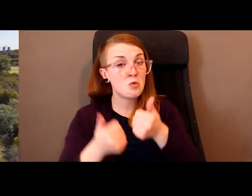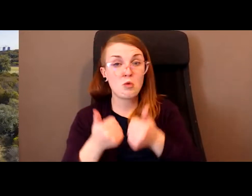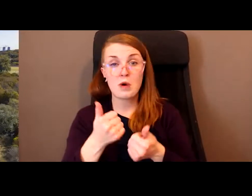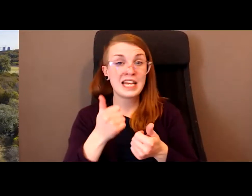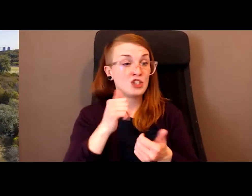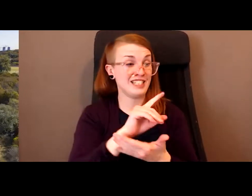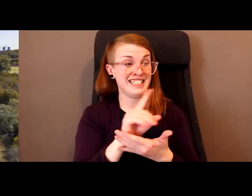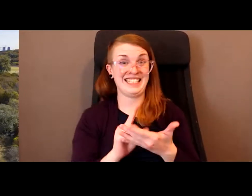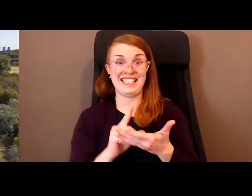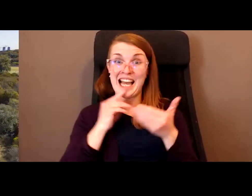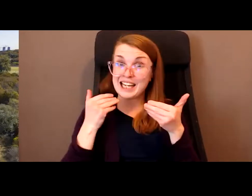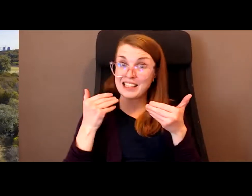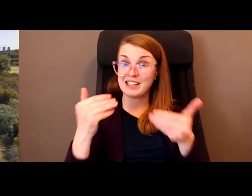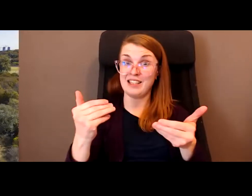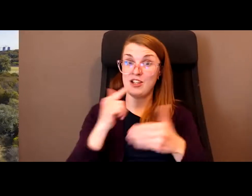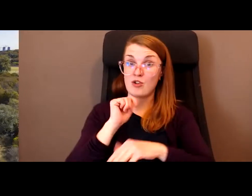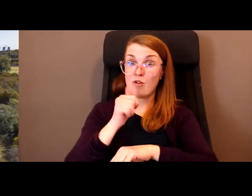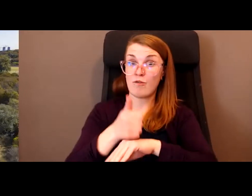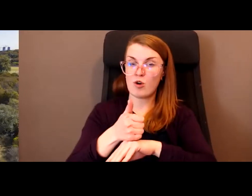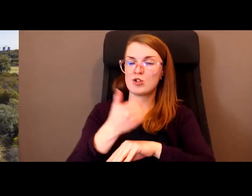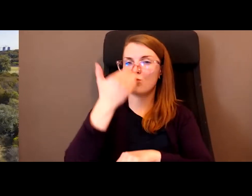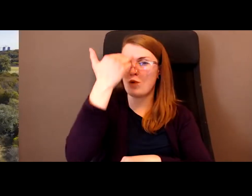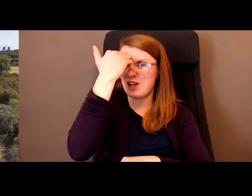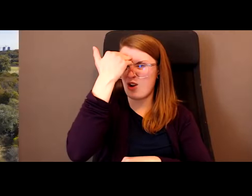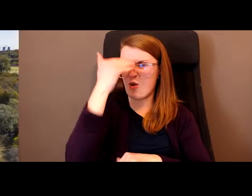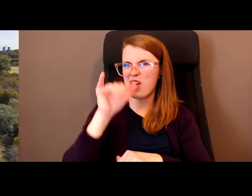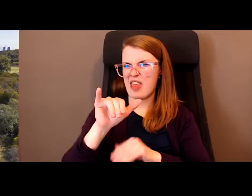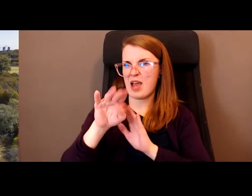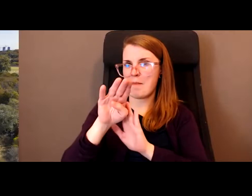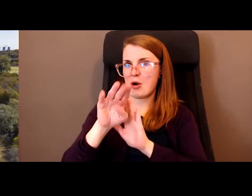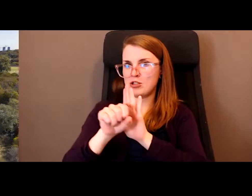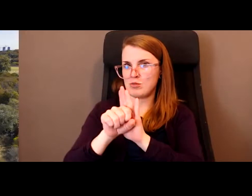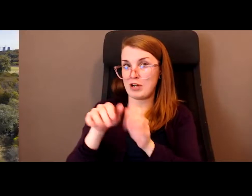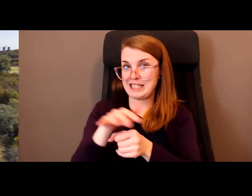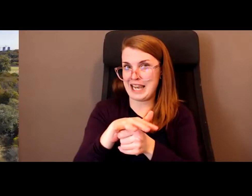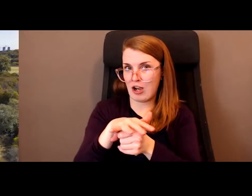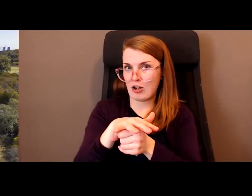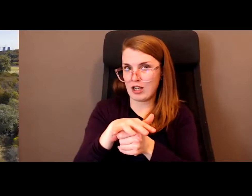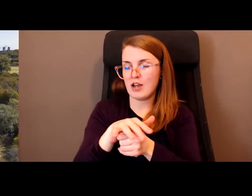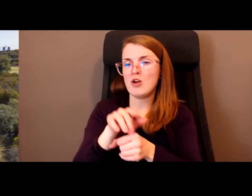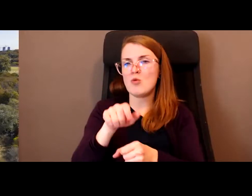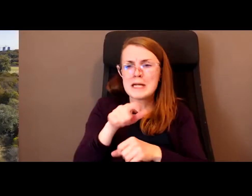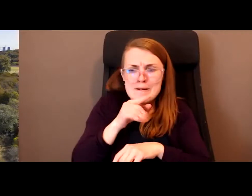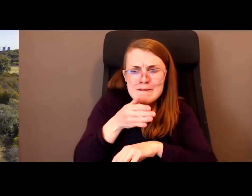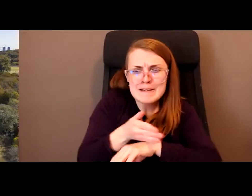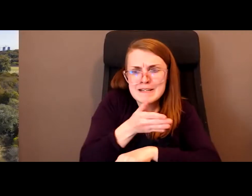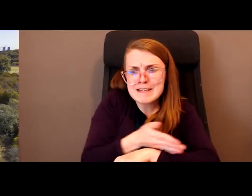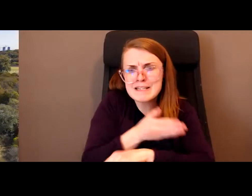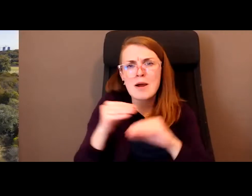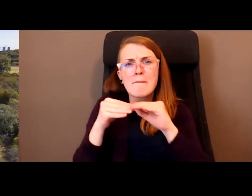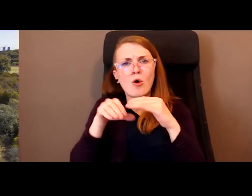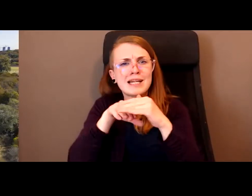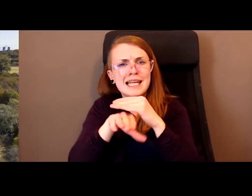that more investment needs to be made into the Barking Springs area to make it more accessible and allow people to enjoy that